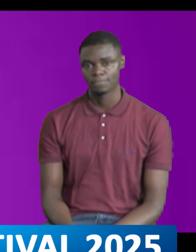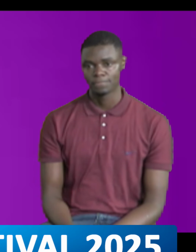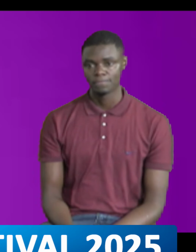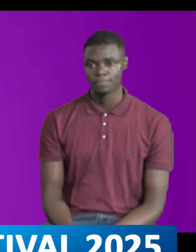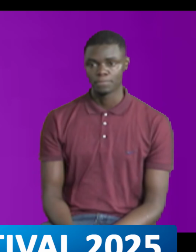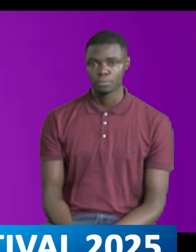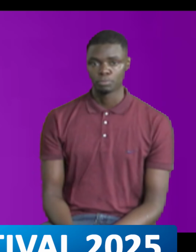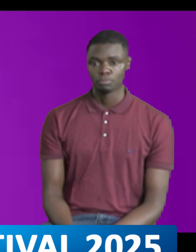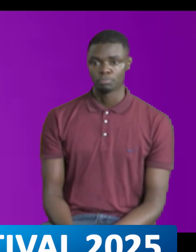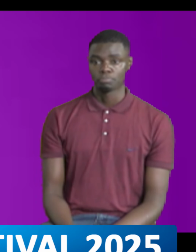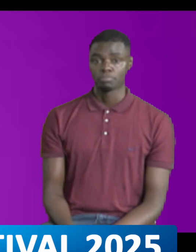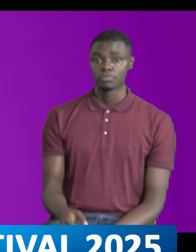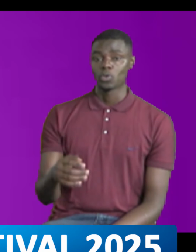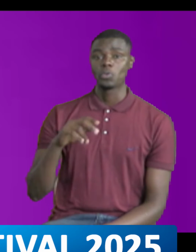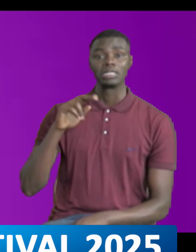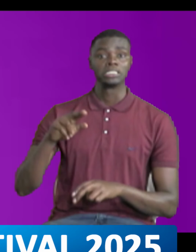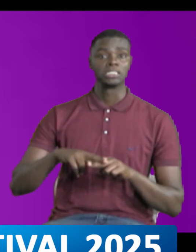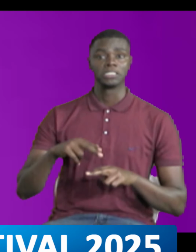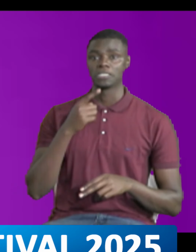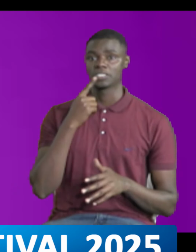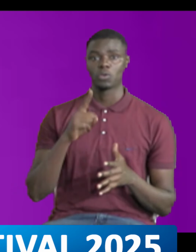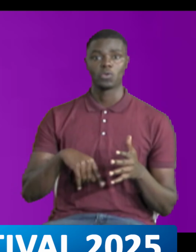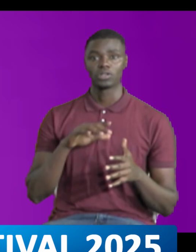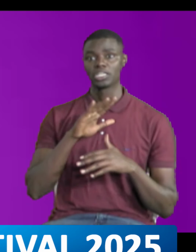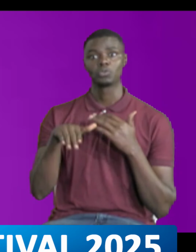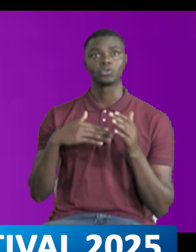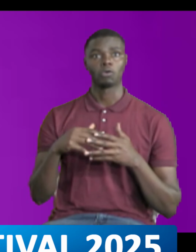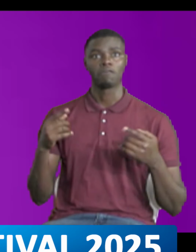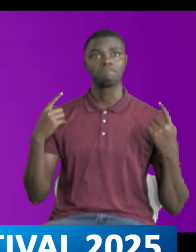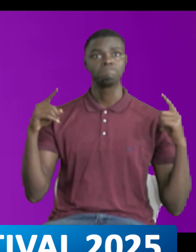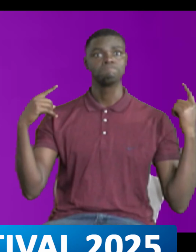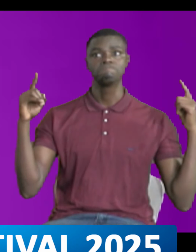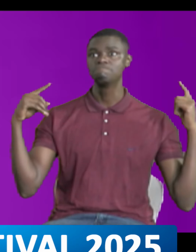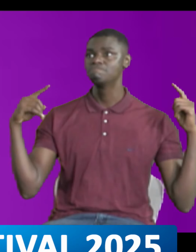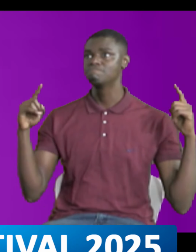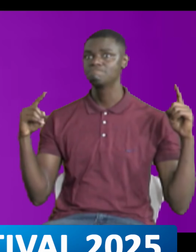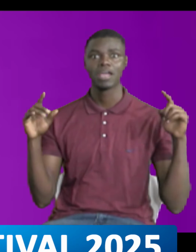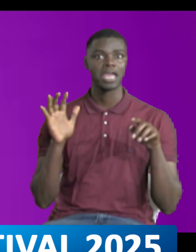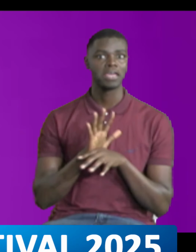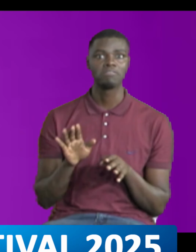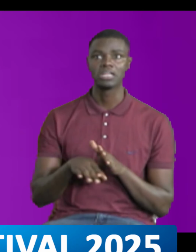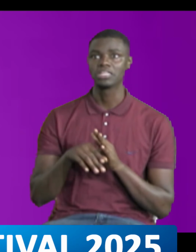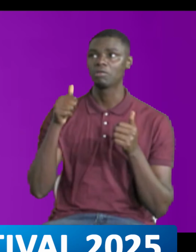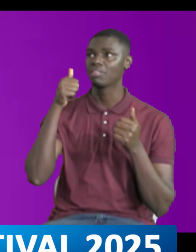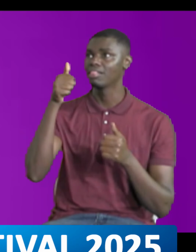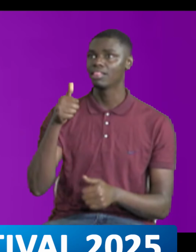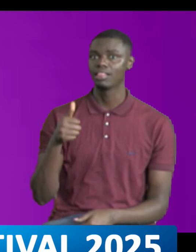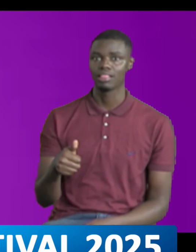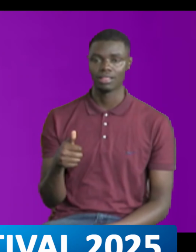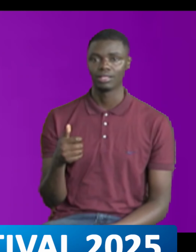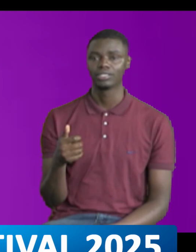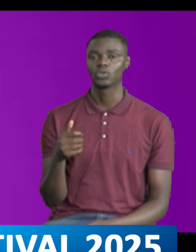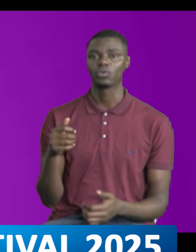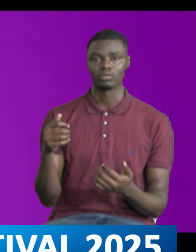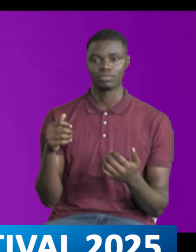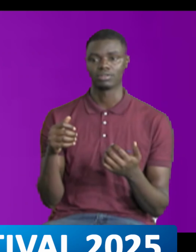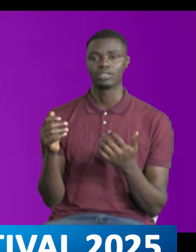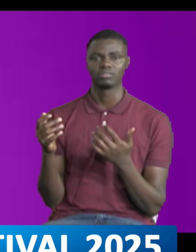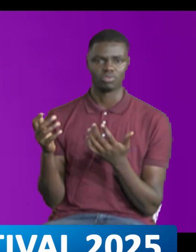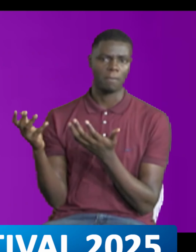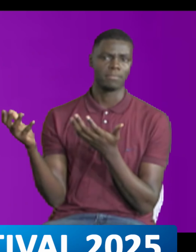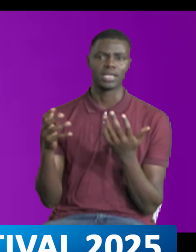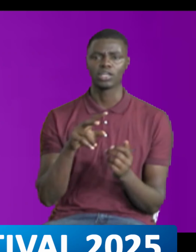And of course, we're not going to sit here and say that it was all merry and putting together close to 1,000 people,